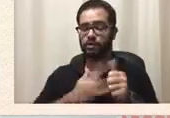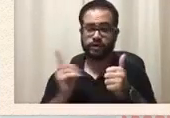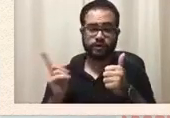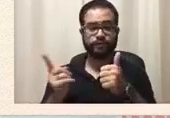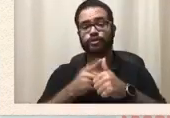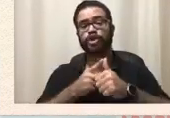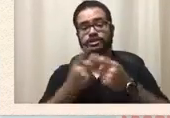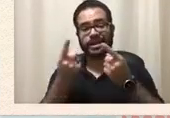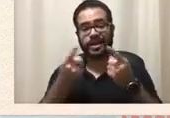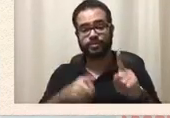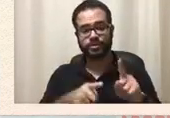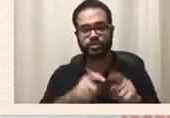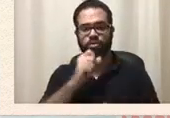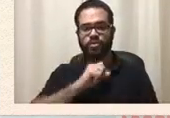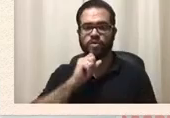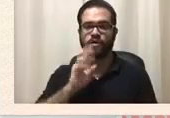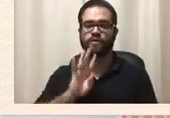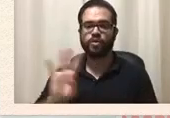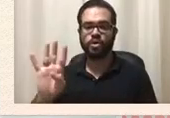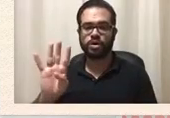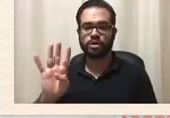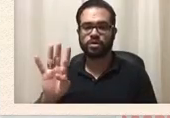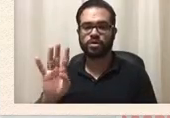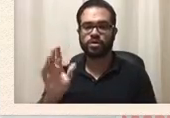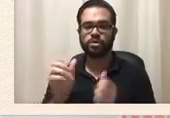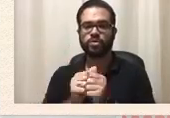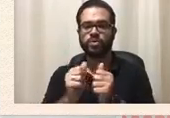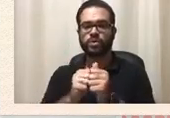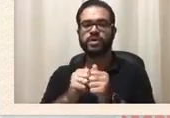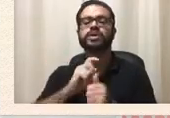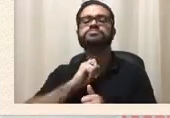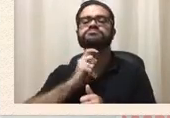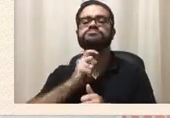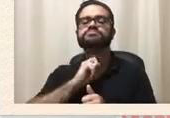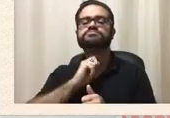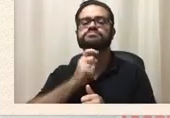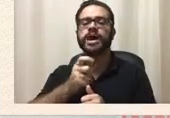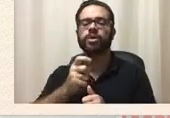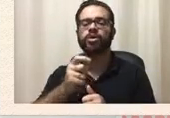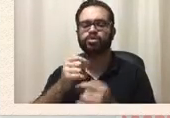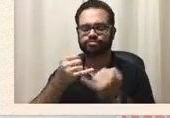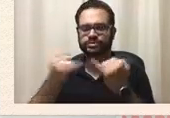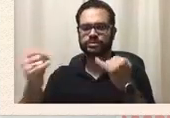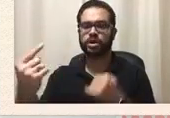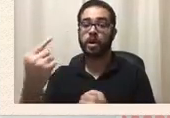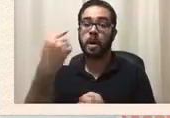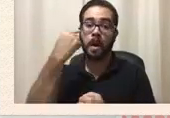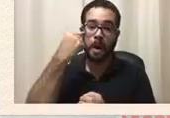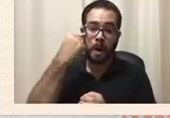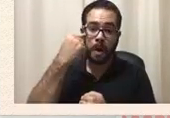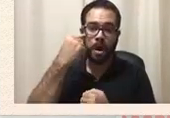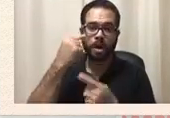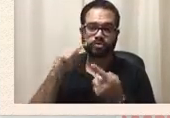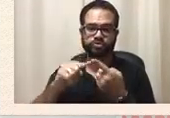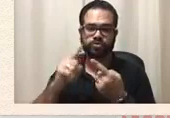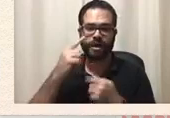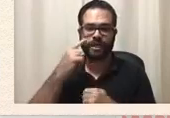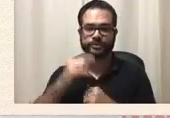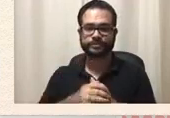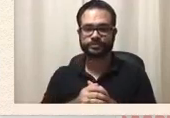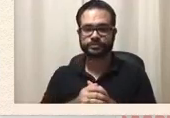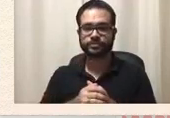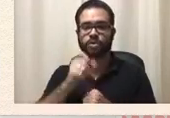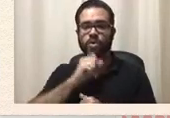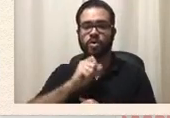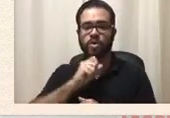metal shard adhered to his cornea. At age 5, he showed up with a pussy willow stuck